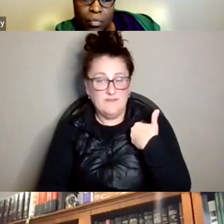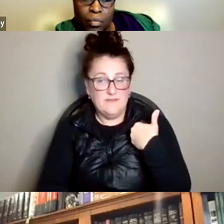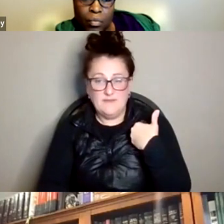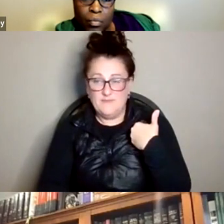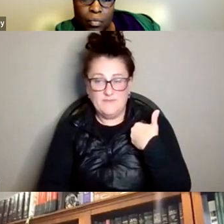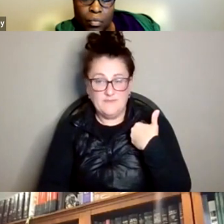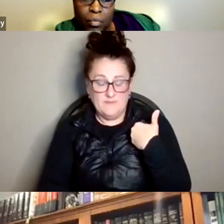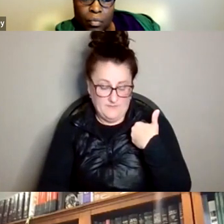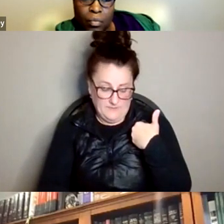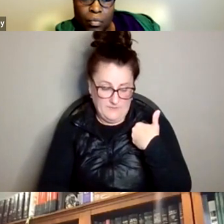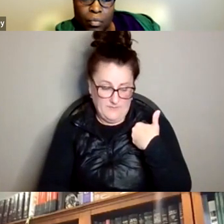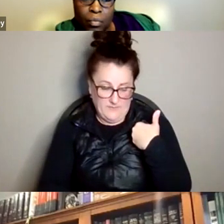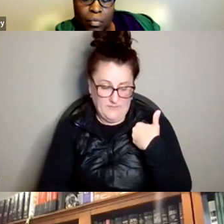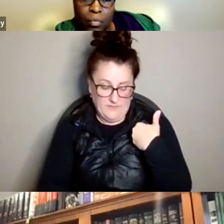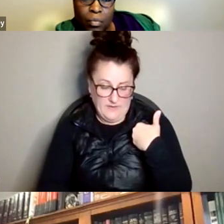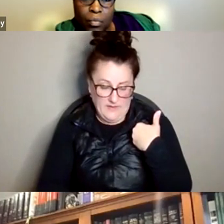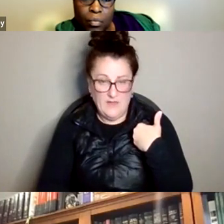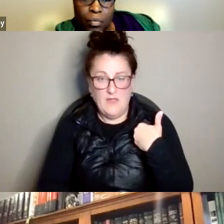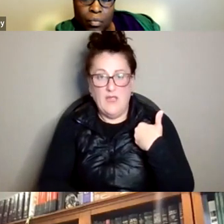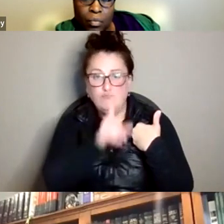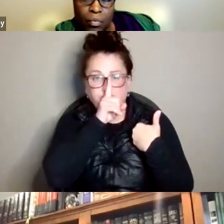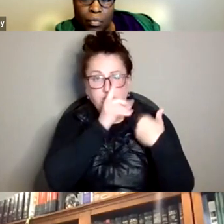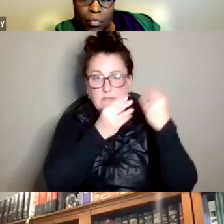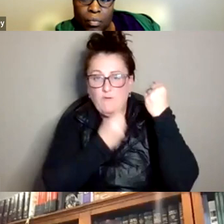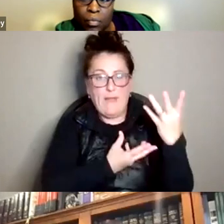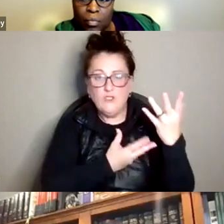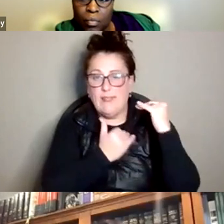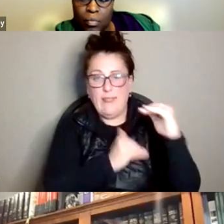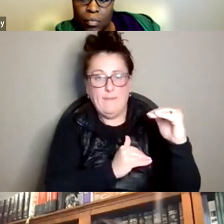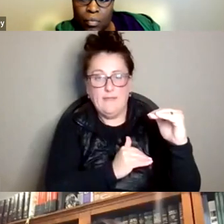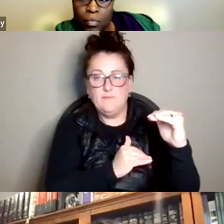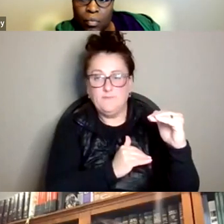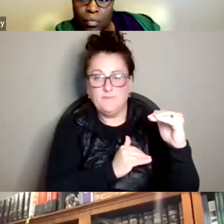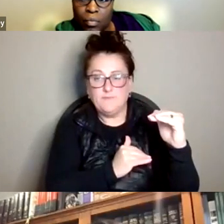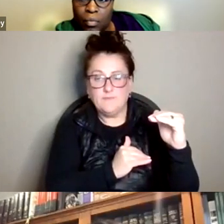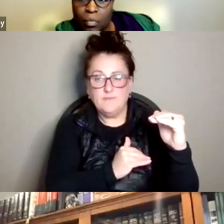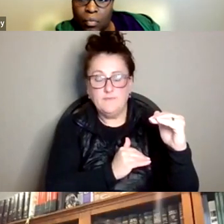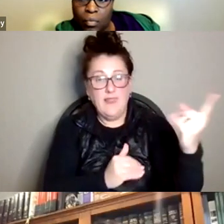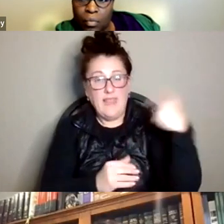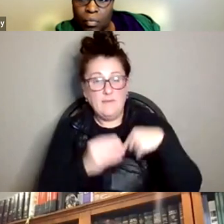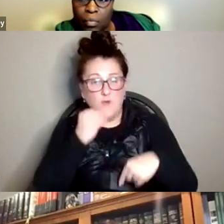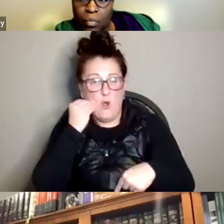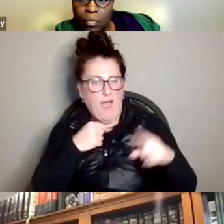him a lot of information, and he always come here. I ask him